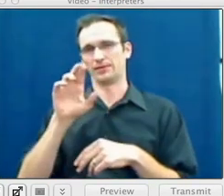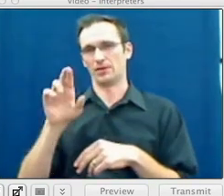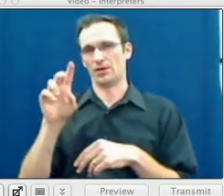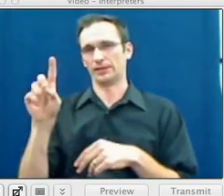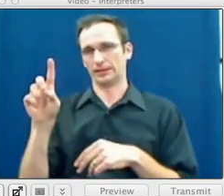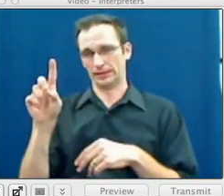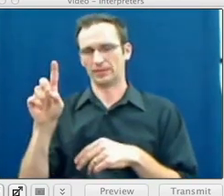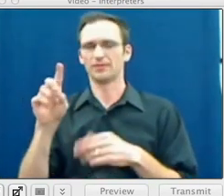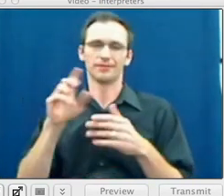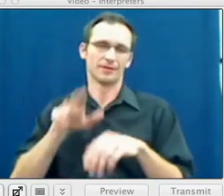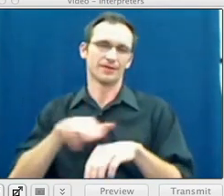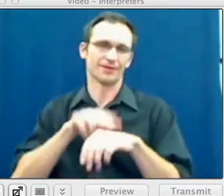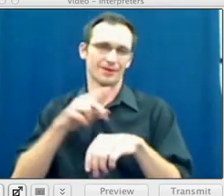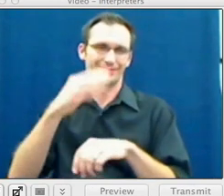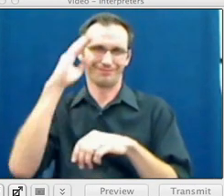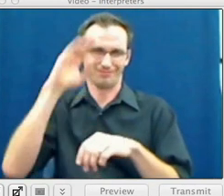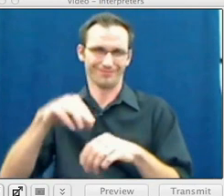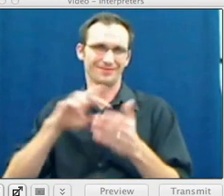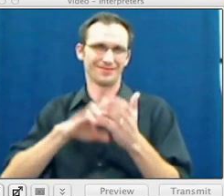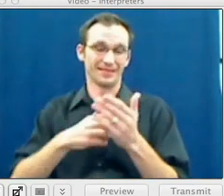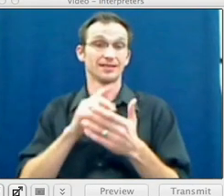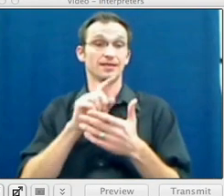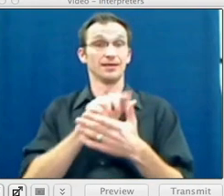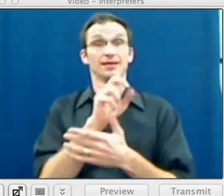which is, of course, demands,